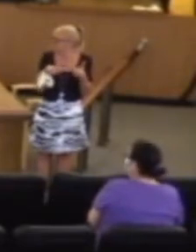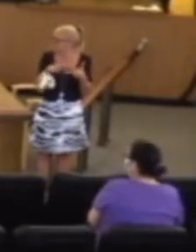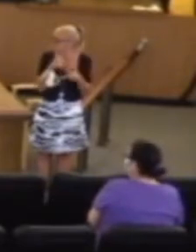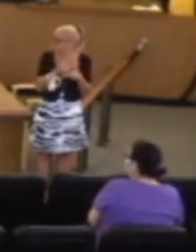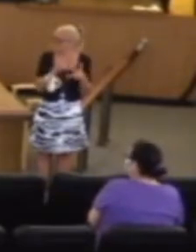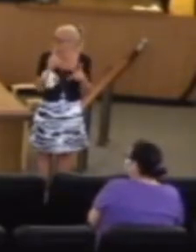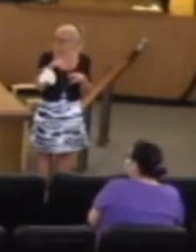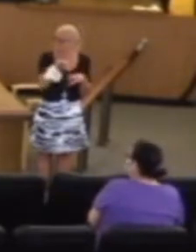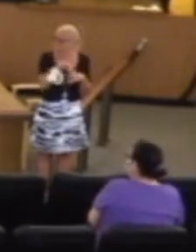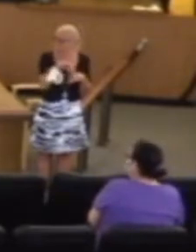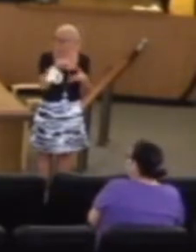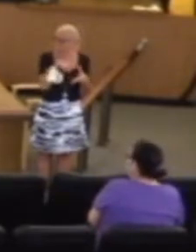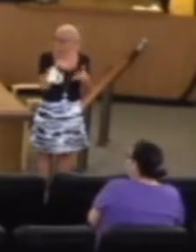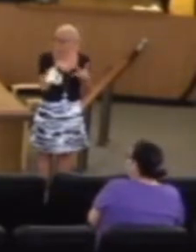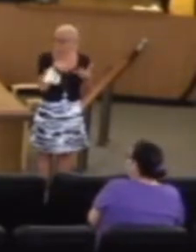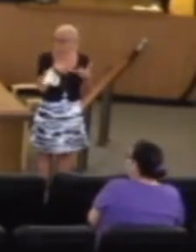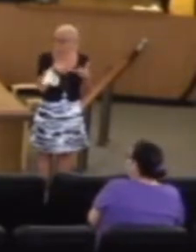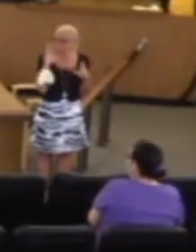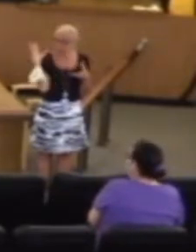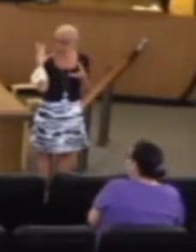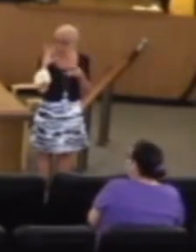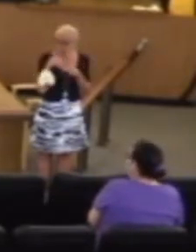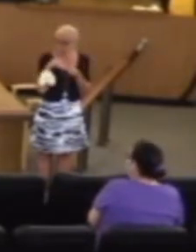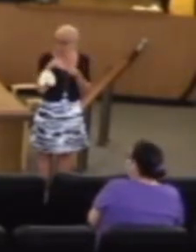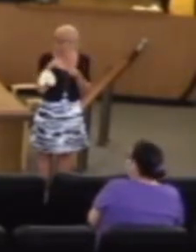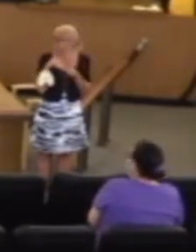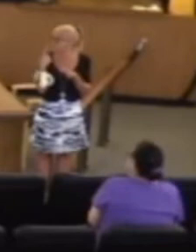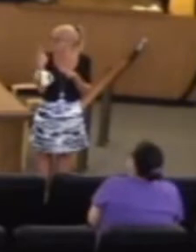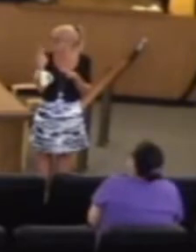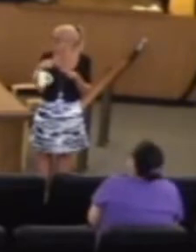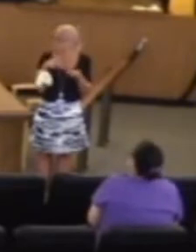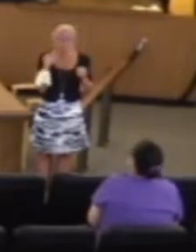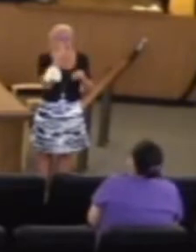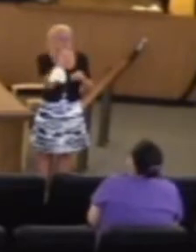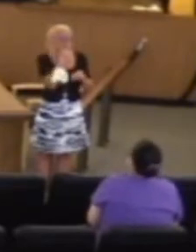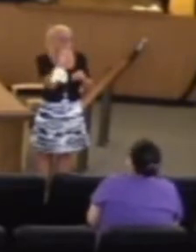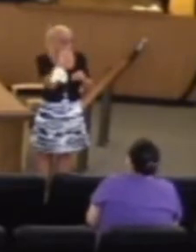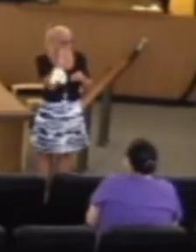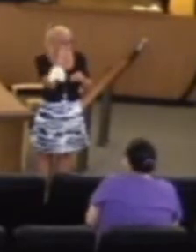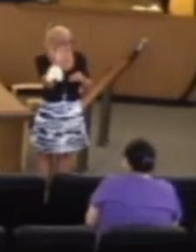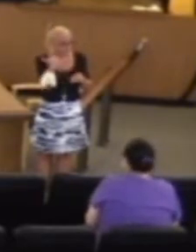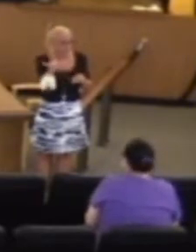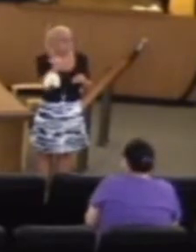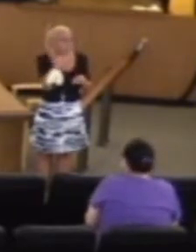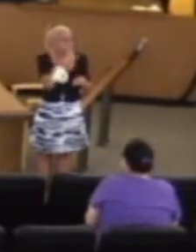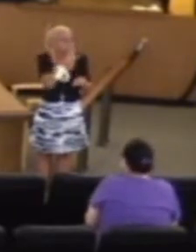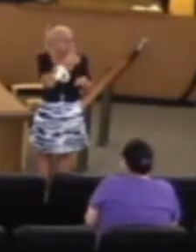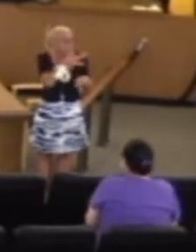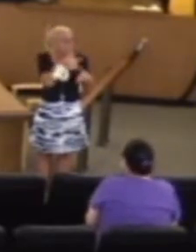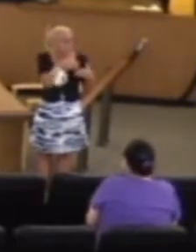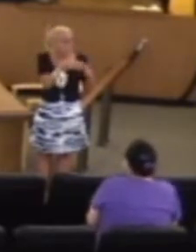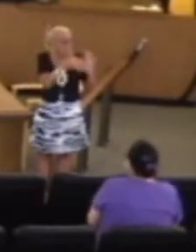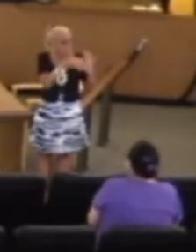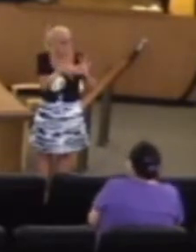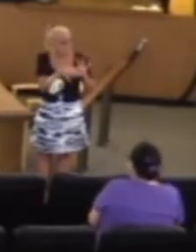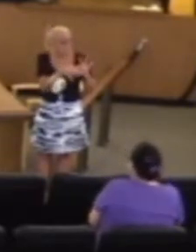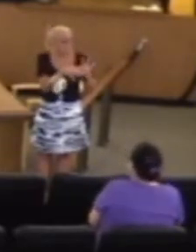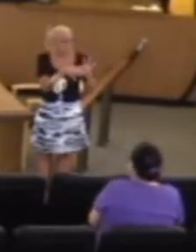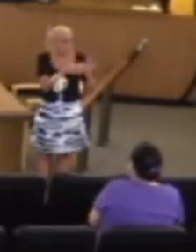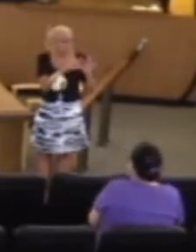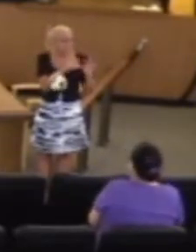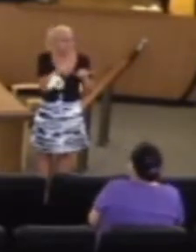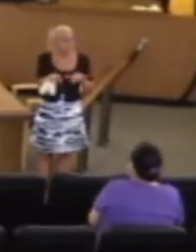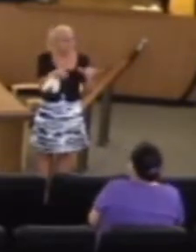Each, can you combine them? Can we? We can do that. Why don't we combine them all? They are all related. The first resolution